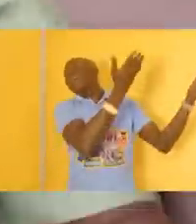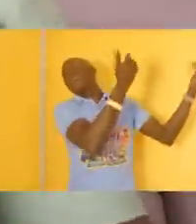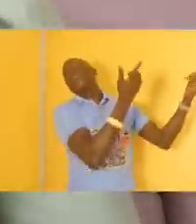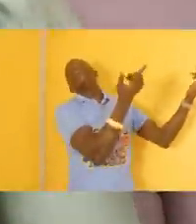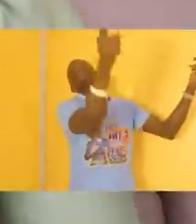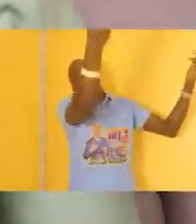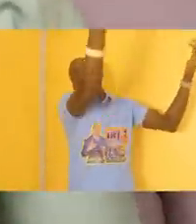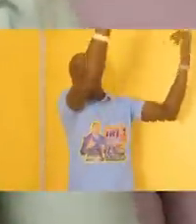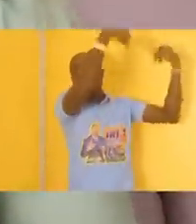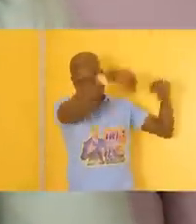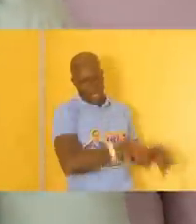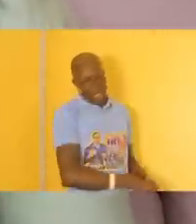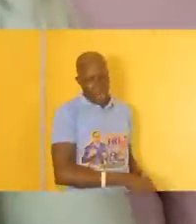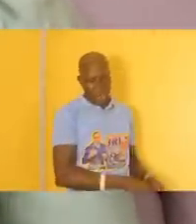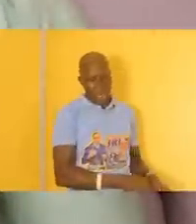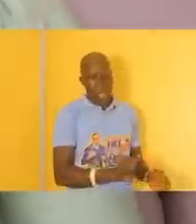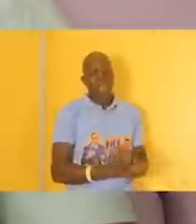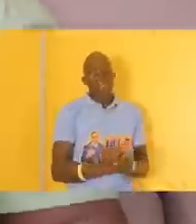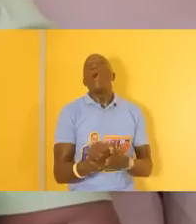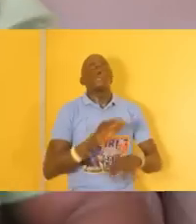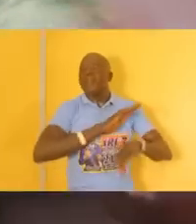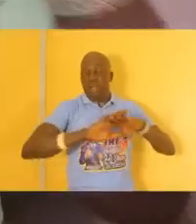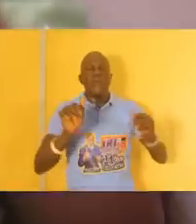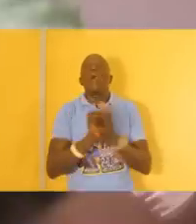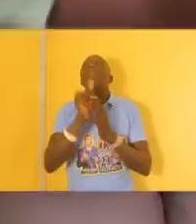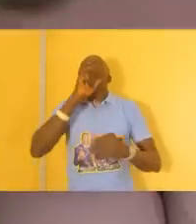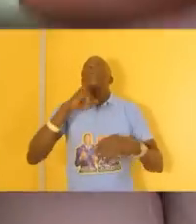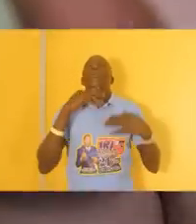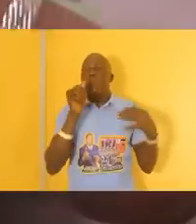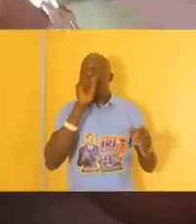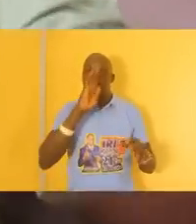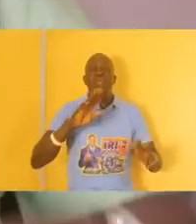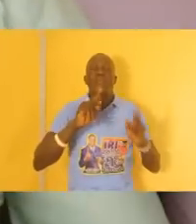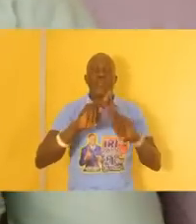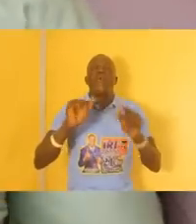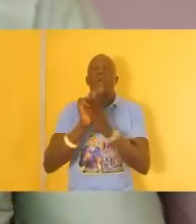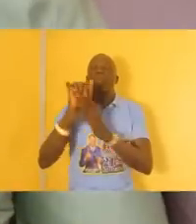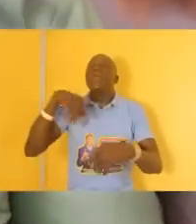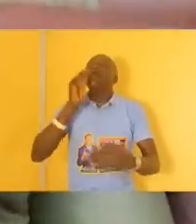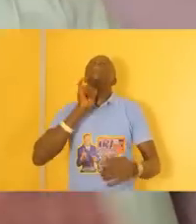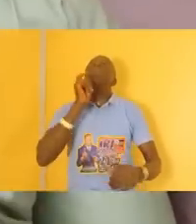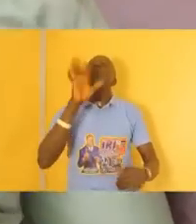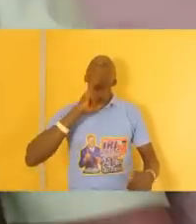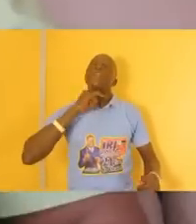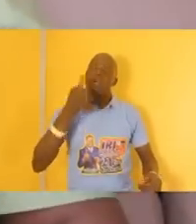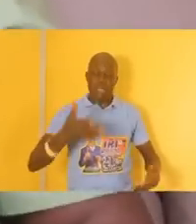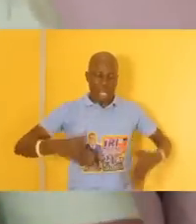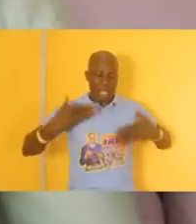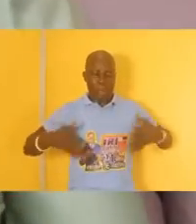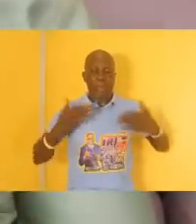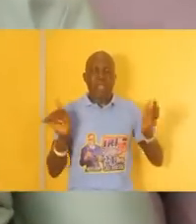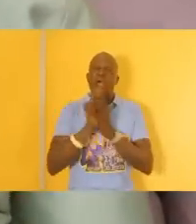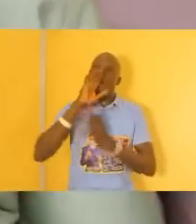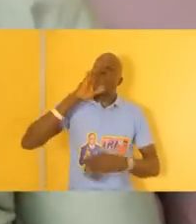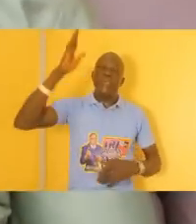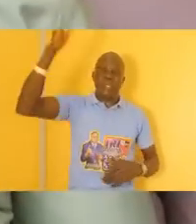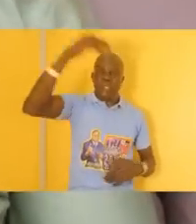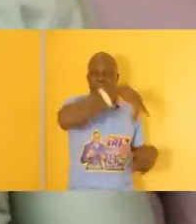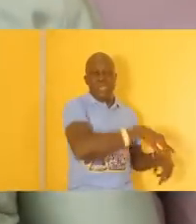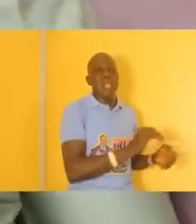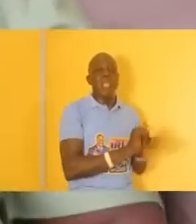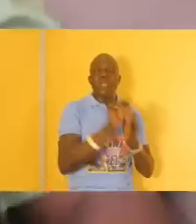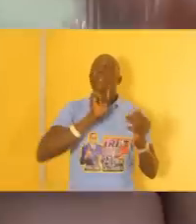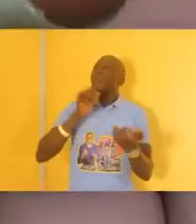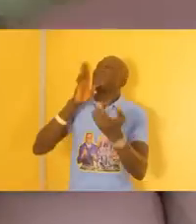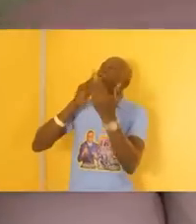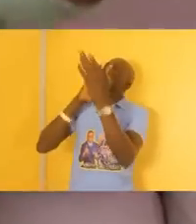The Lord give chance for the second time. I'll open the Bible for you. And I'll give you the secret of the prayer you pray. For